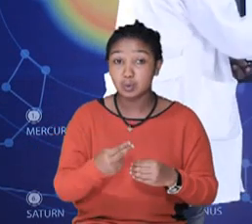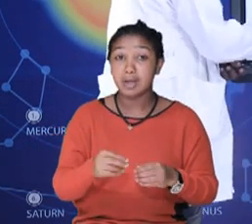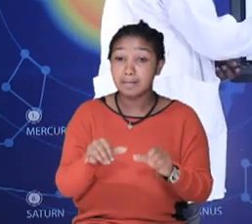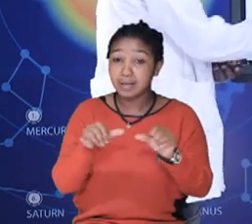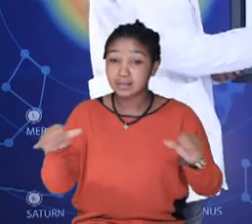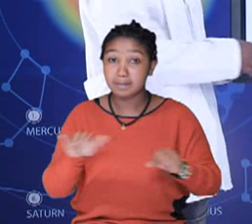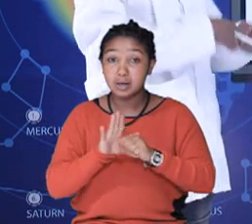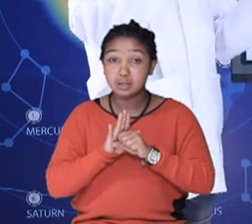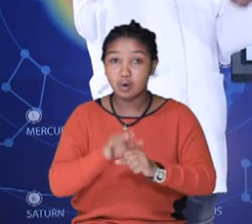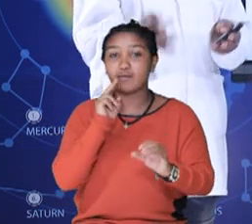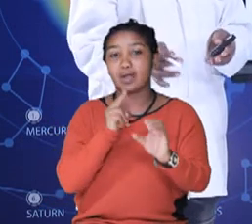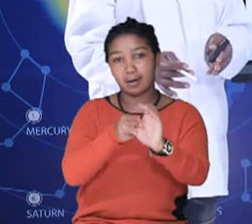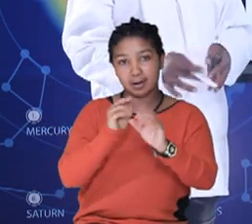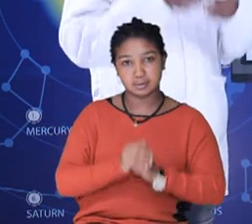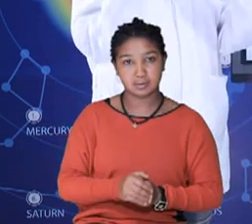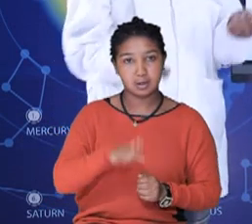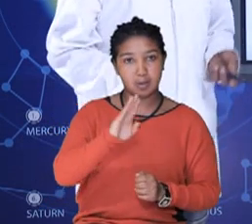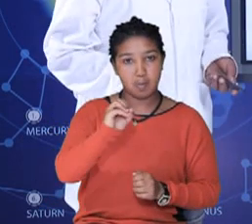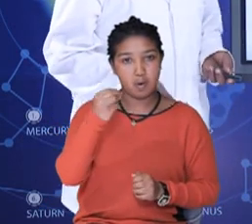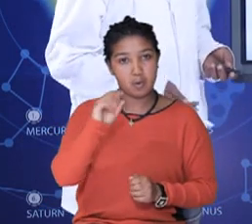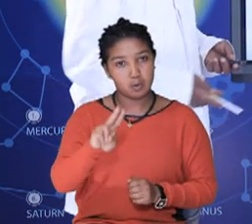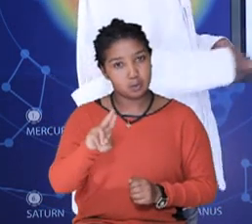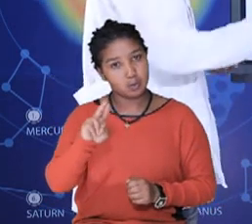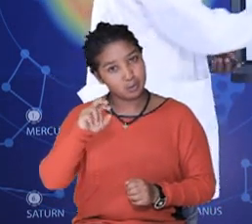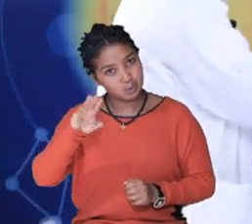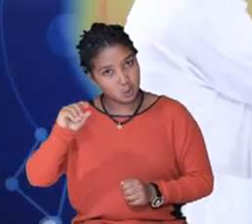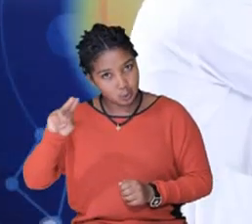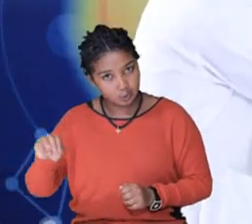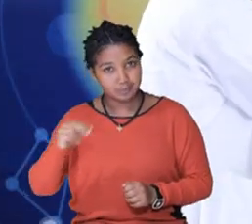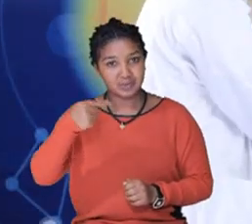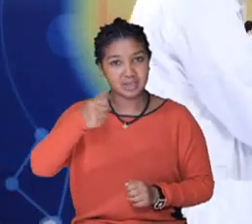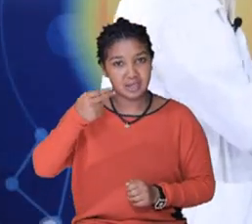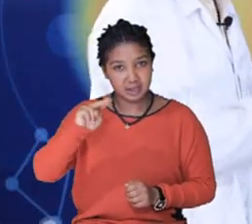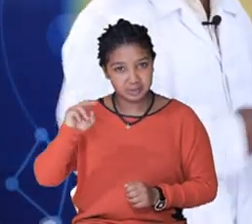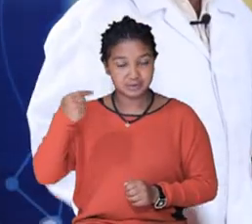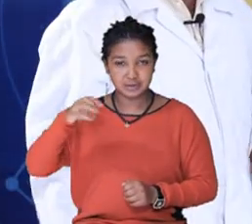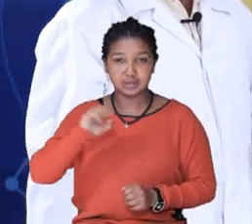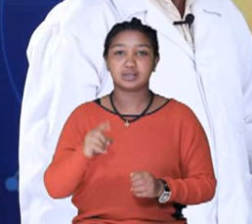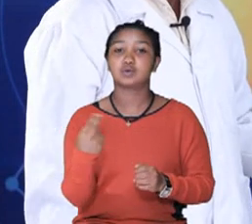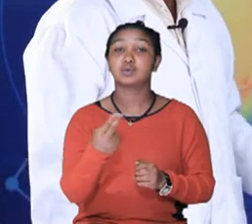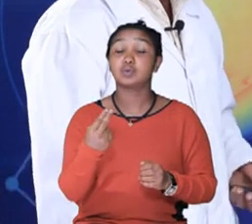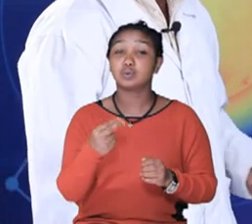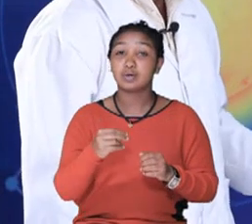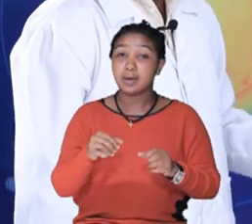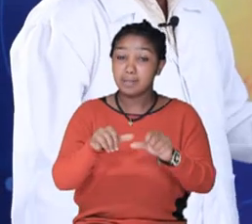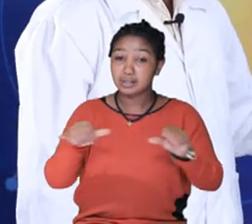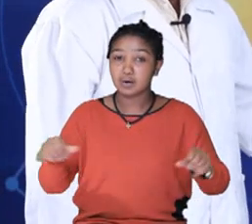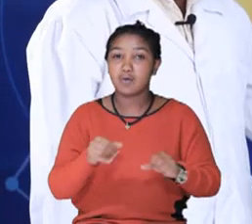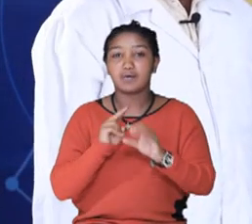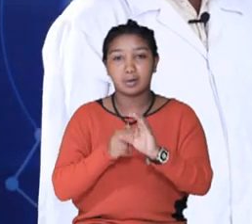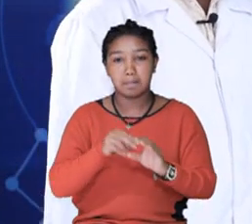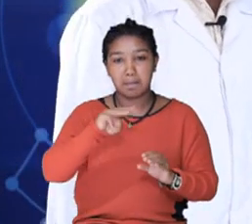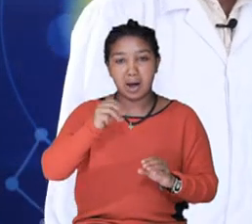the gas. We see how to measure pressure of the liquid. This Brundtland gauge is used to measure pressure of the gas.